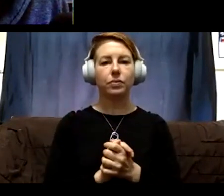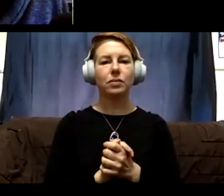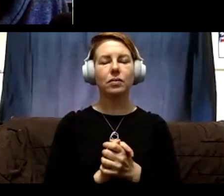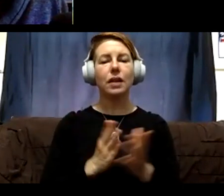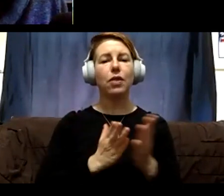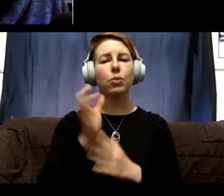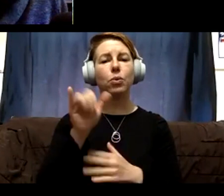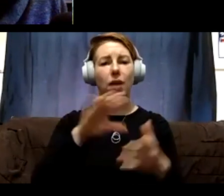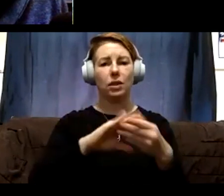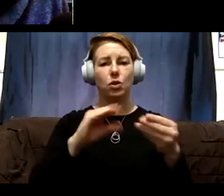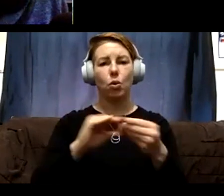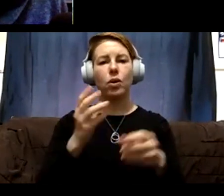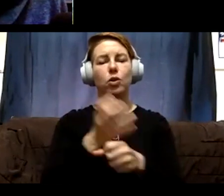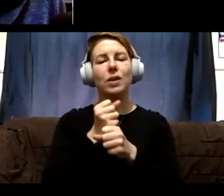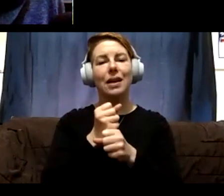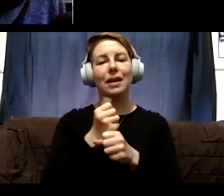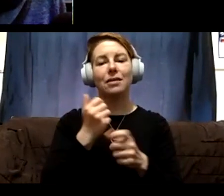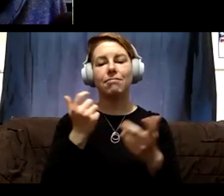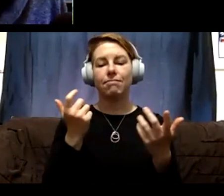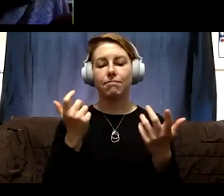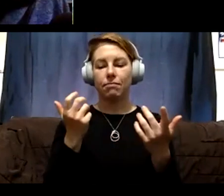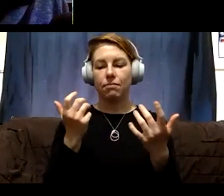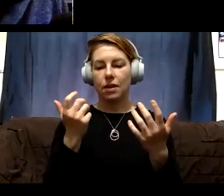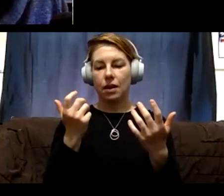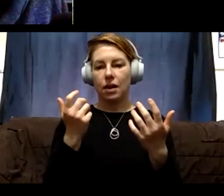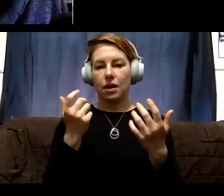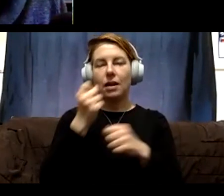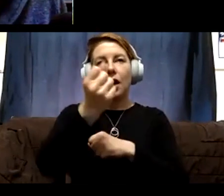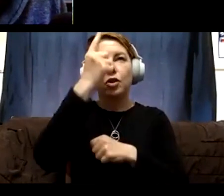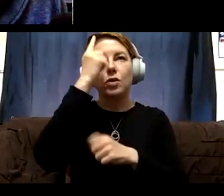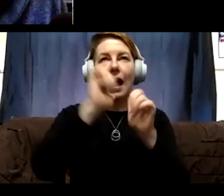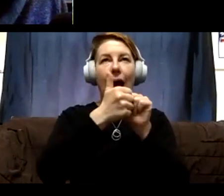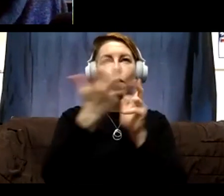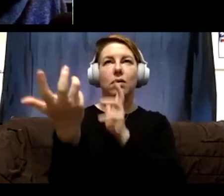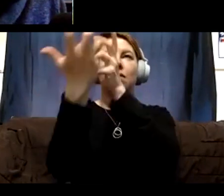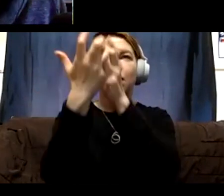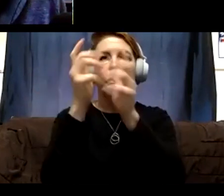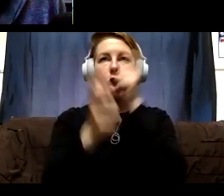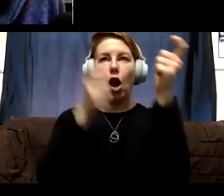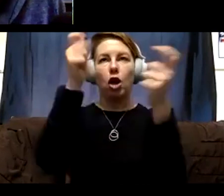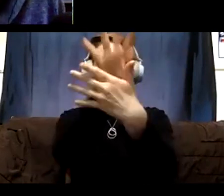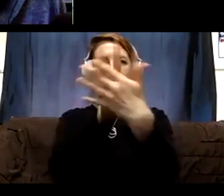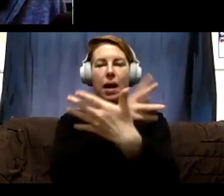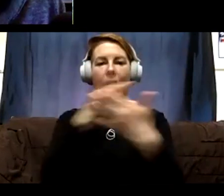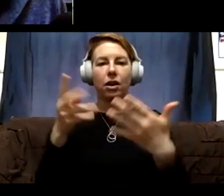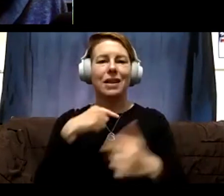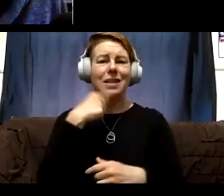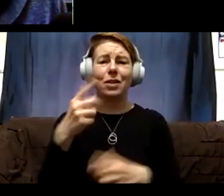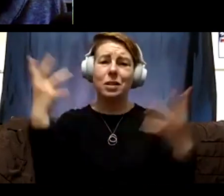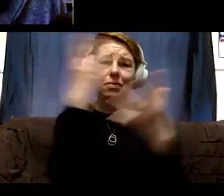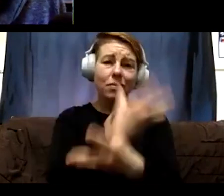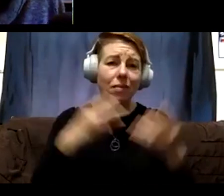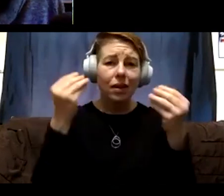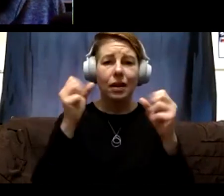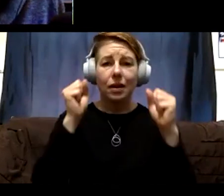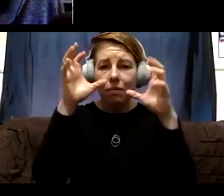you get these glimpses of the larger pattern, and it tells this incredible and gorgeous story about America.